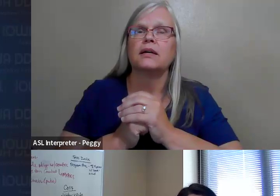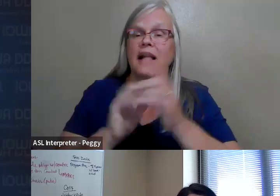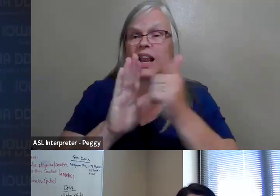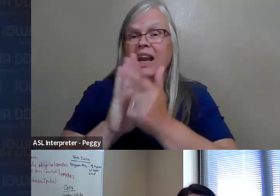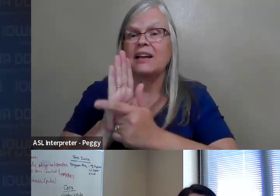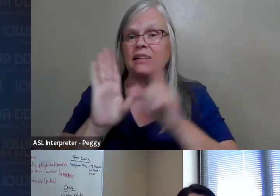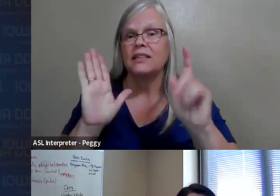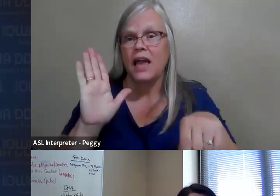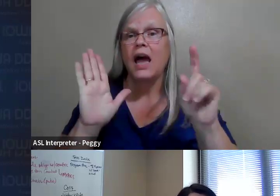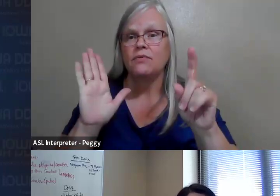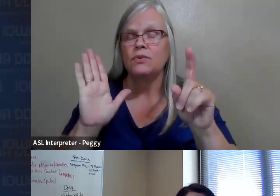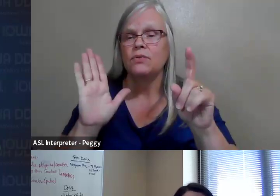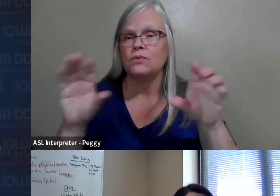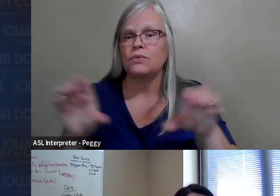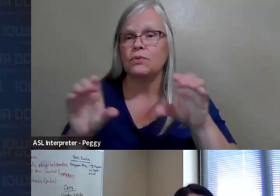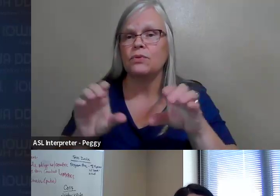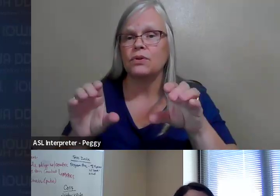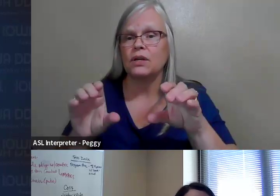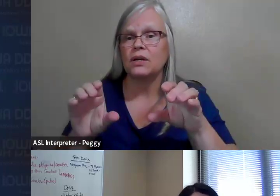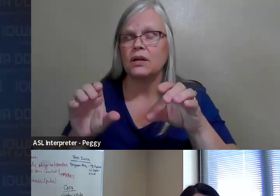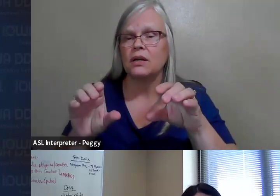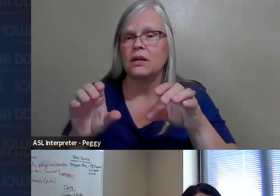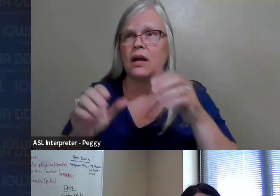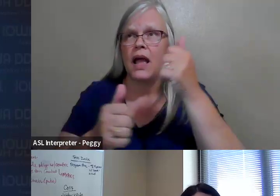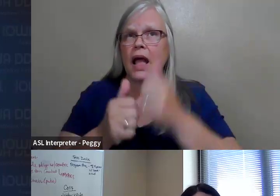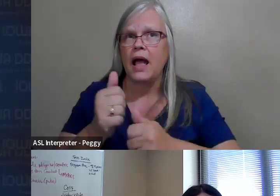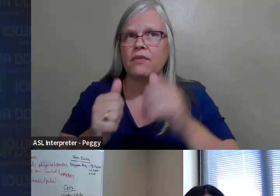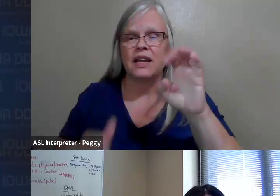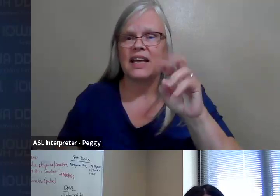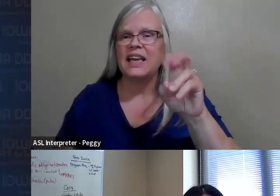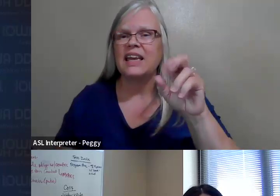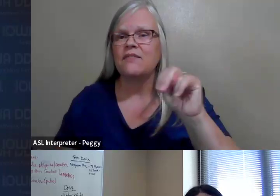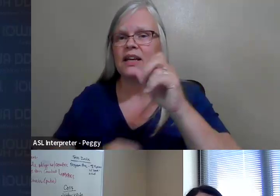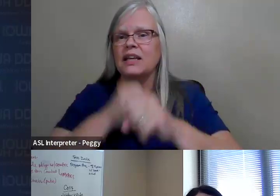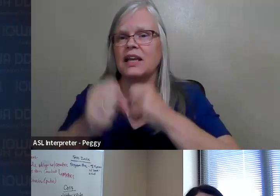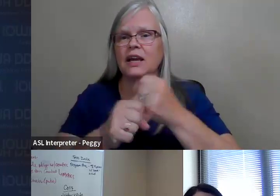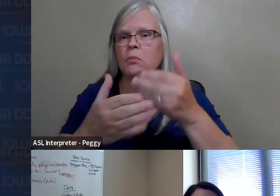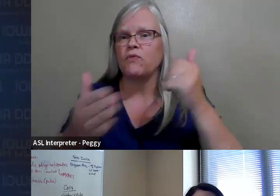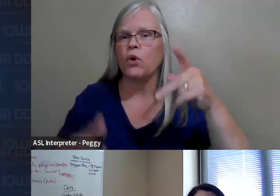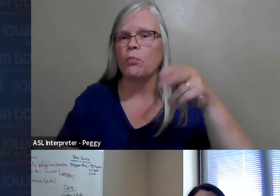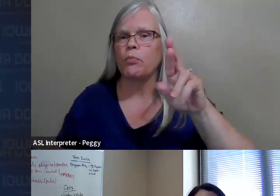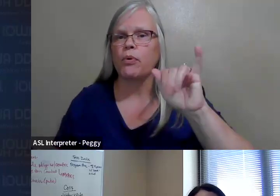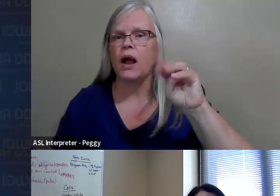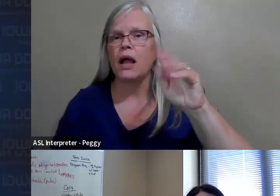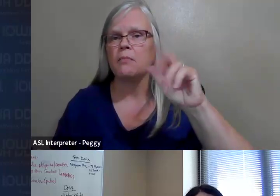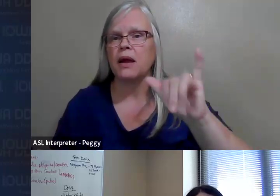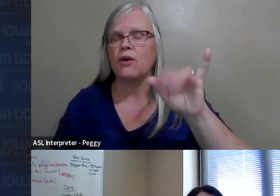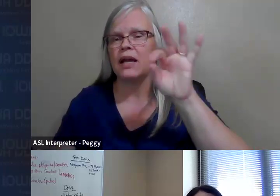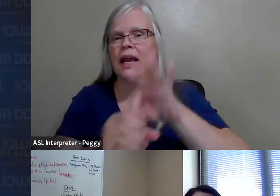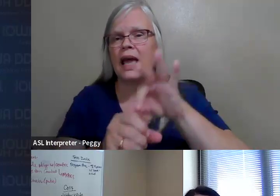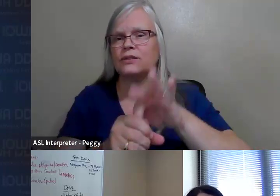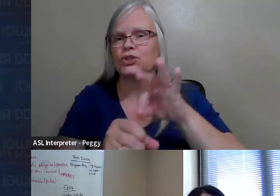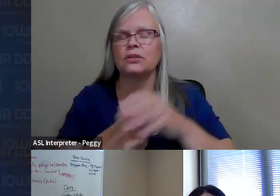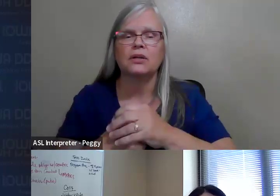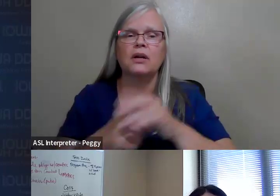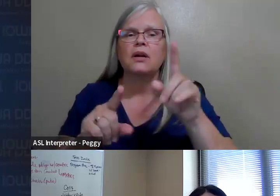legally, they have to do it every even numbered year before the primary elections, but